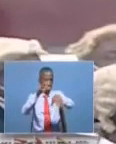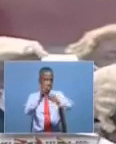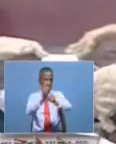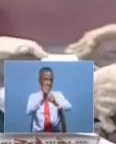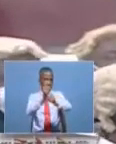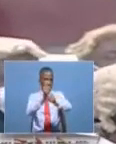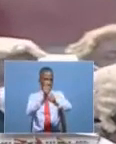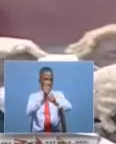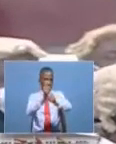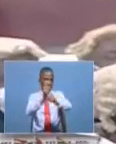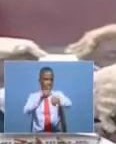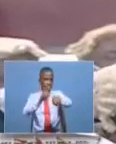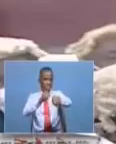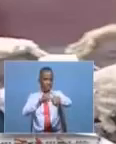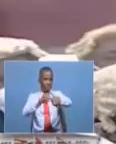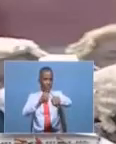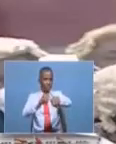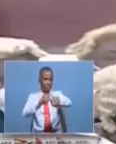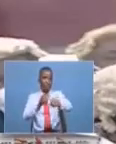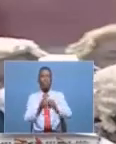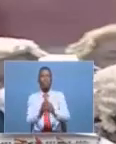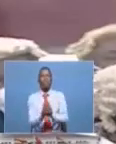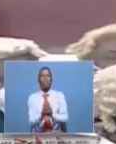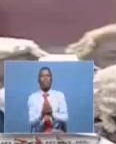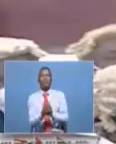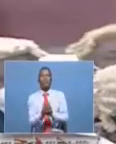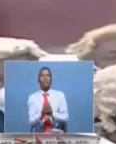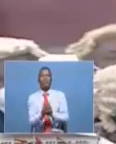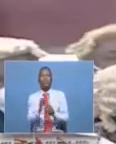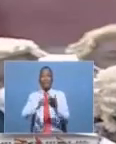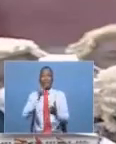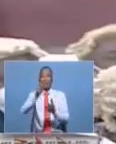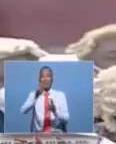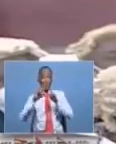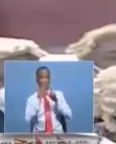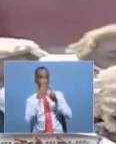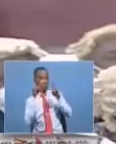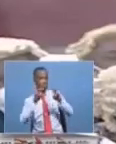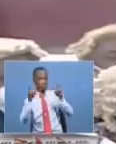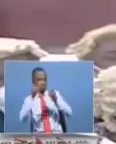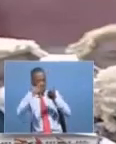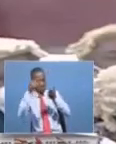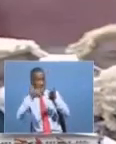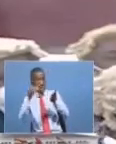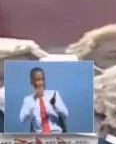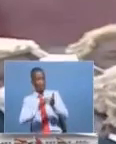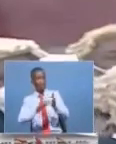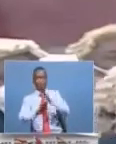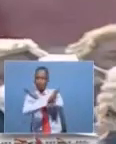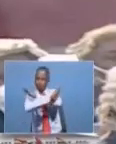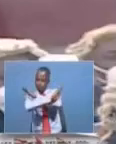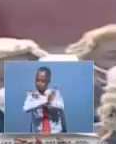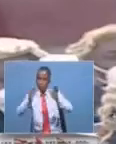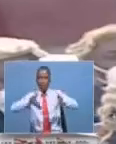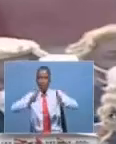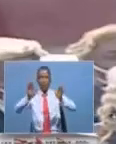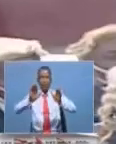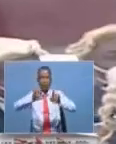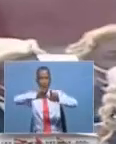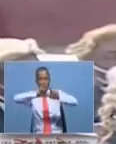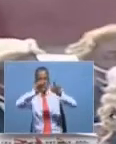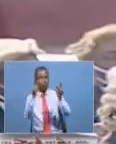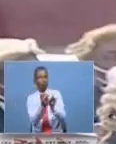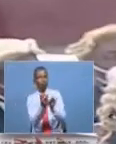that an application for review is not an opportunity given to a party